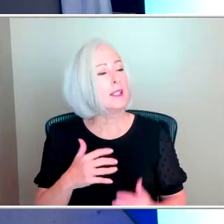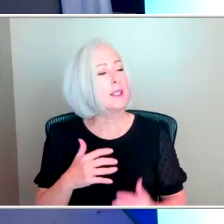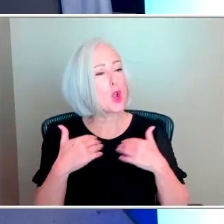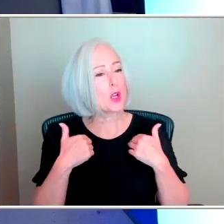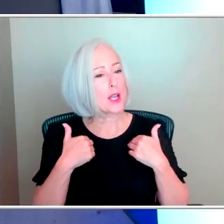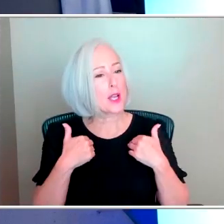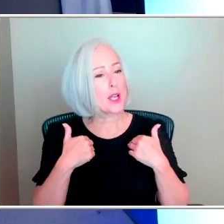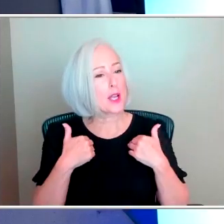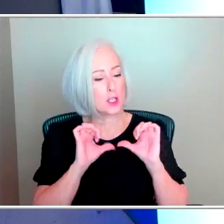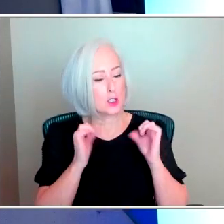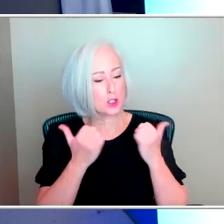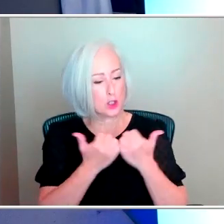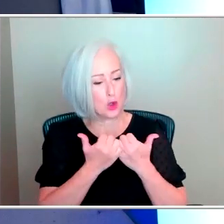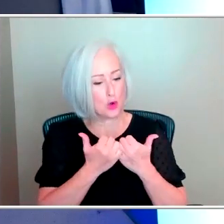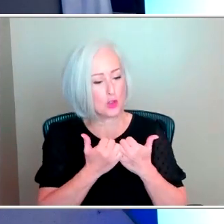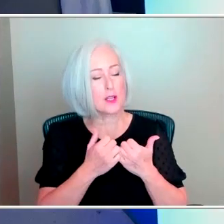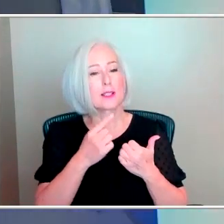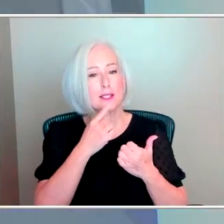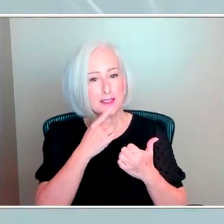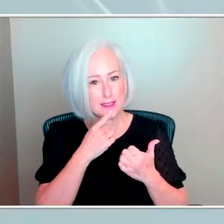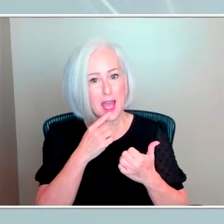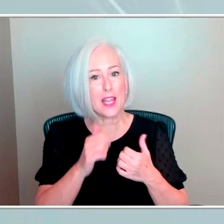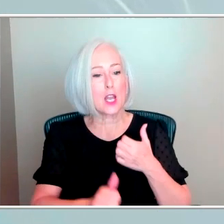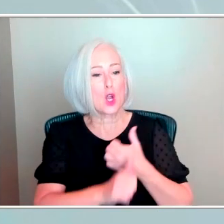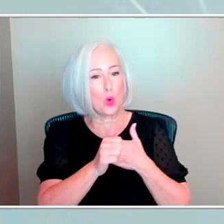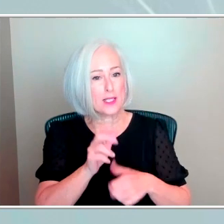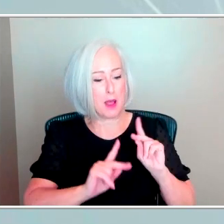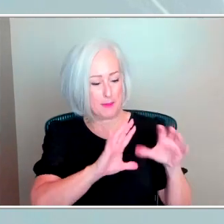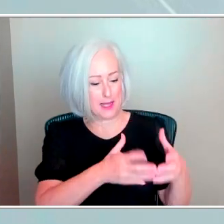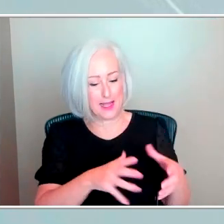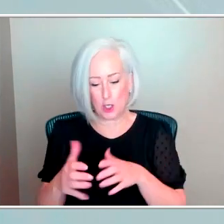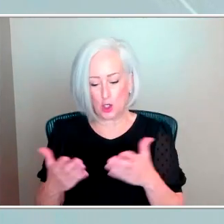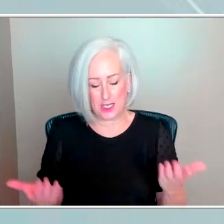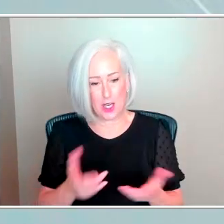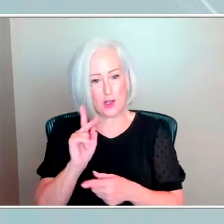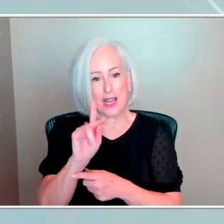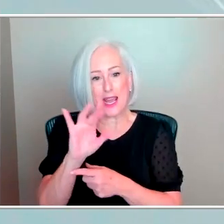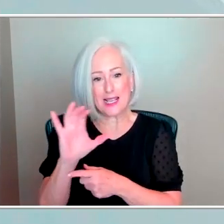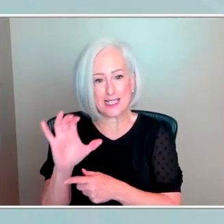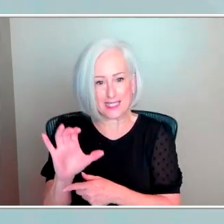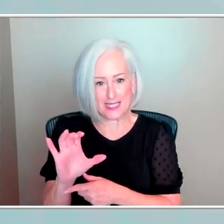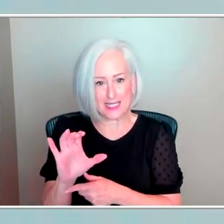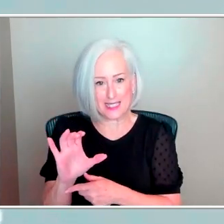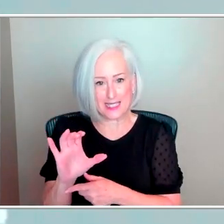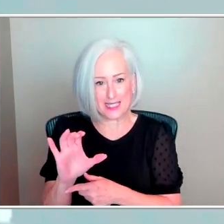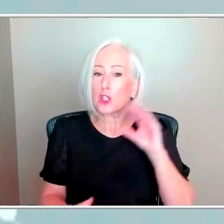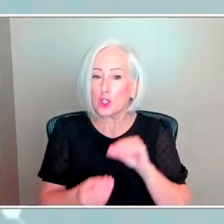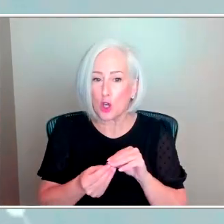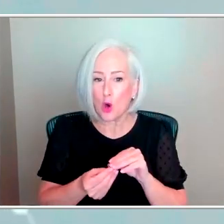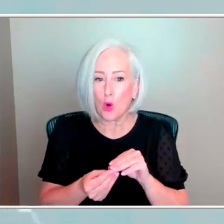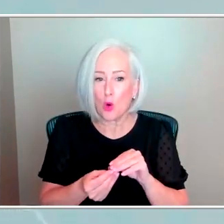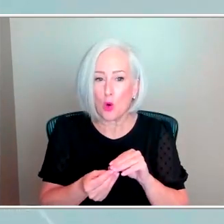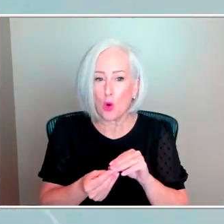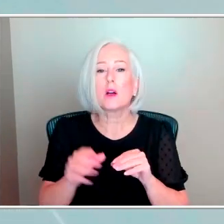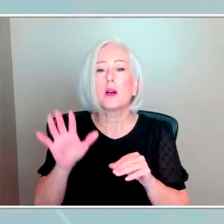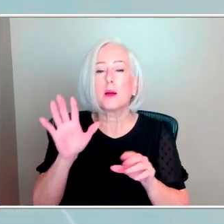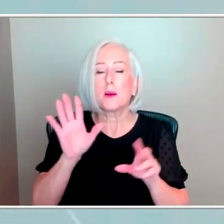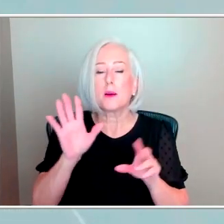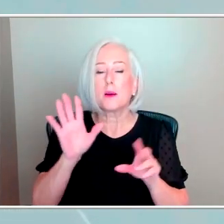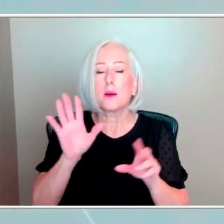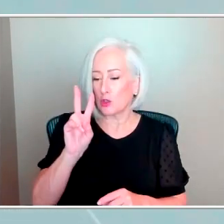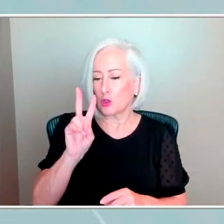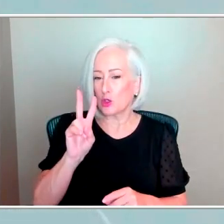at-risk population in the greater Kansas City metro area. It's the total metro population, of course, is around 2.5 million people. There's